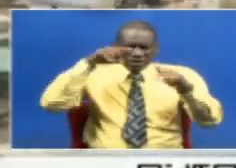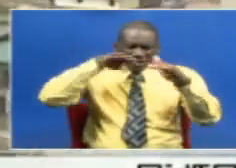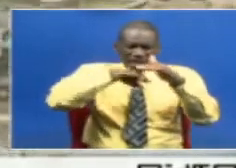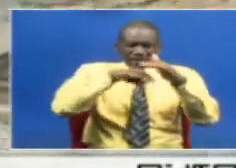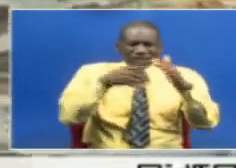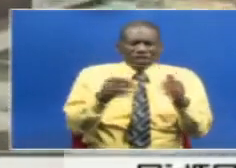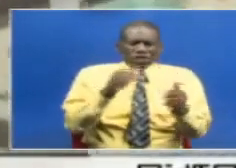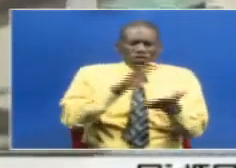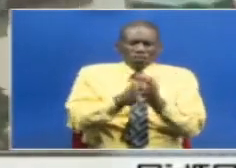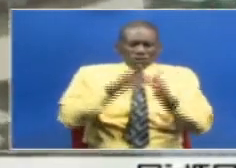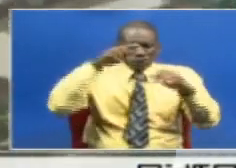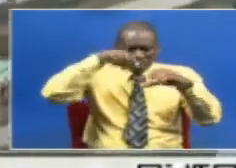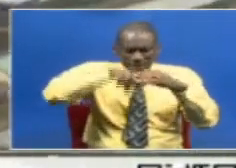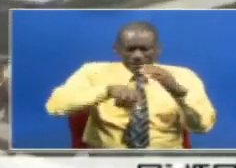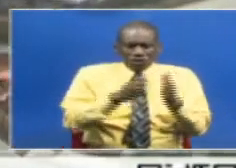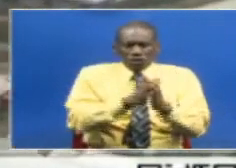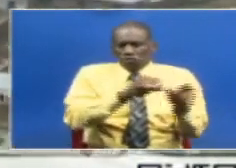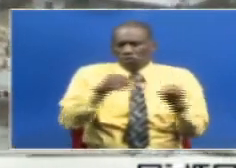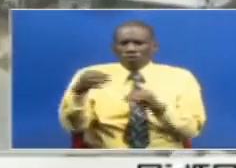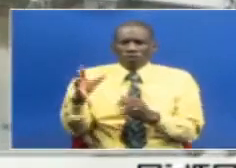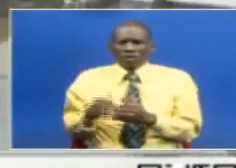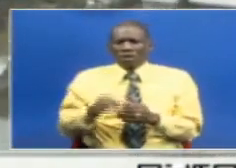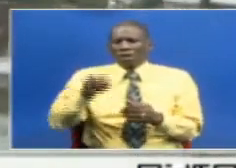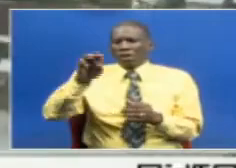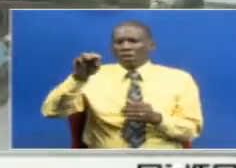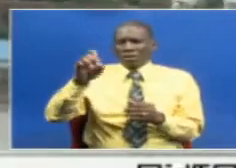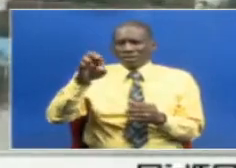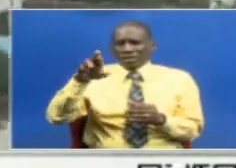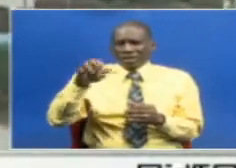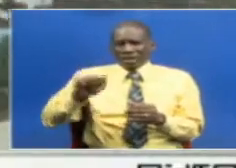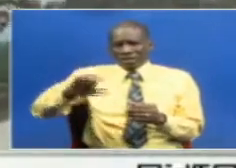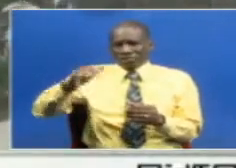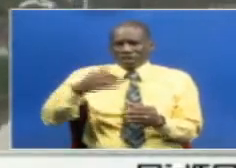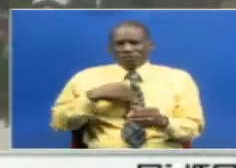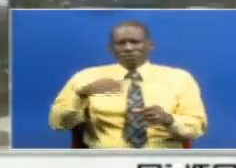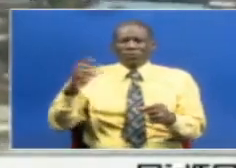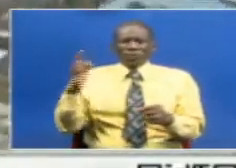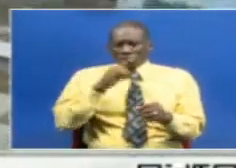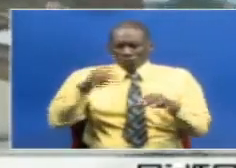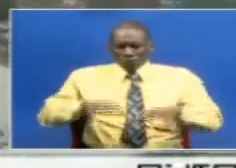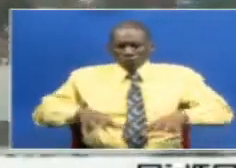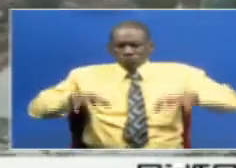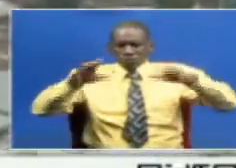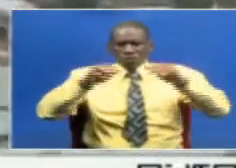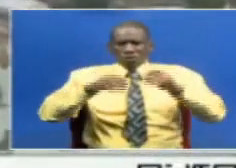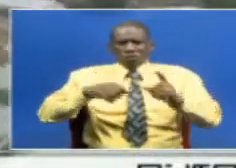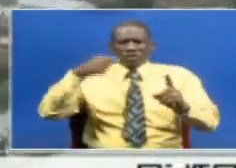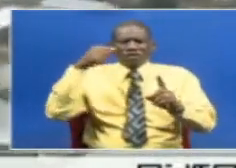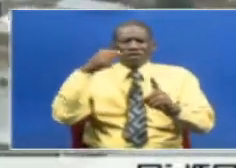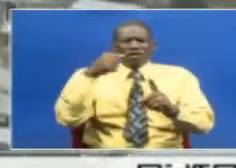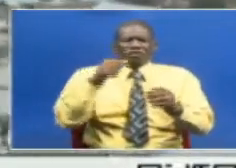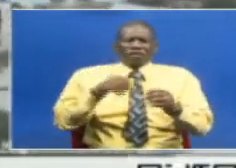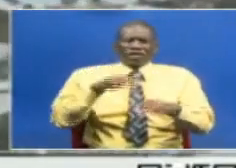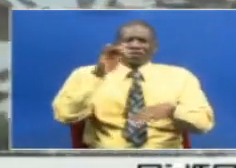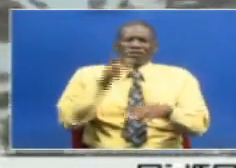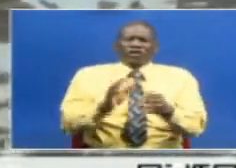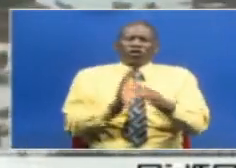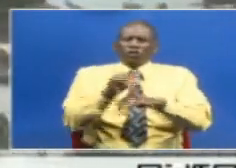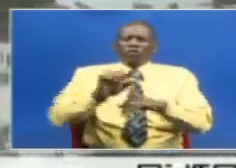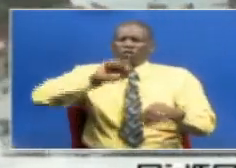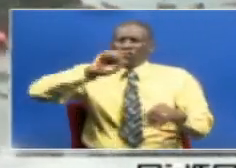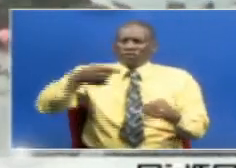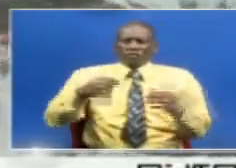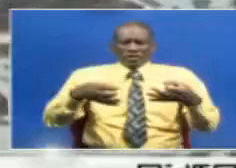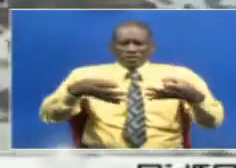out. Mandera County is battling severe floods which have impacted over 5,000 households. According to